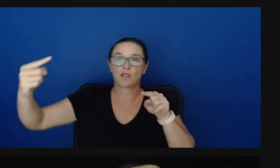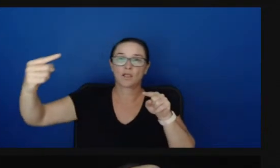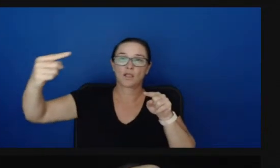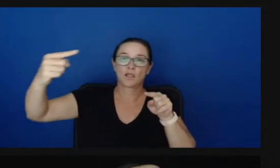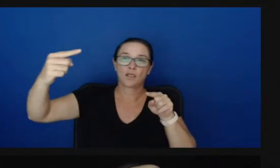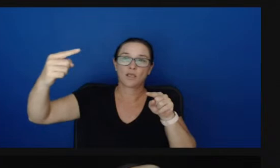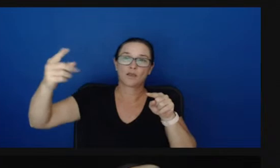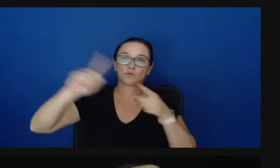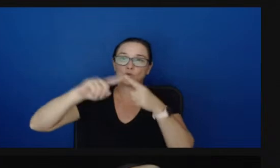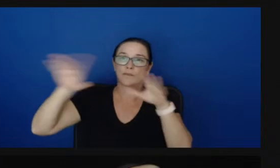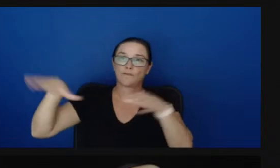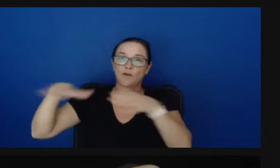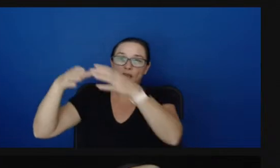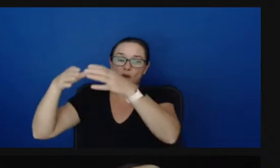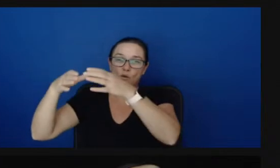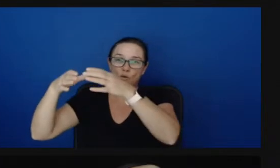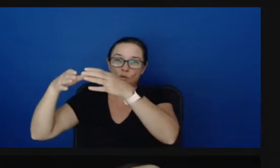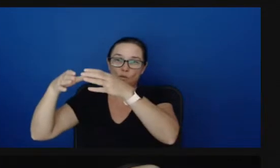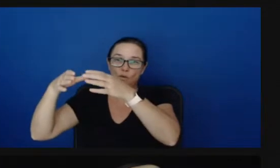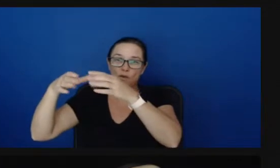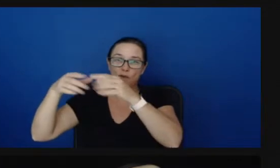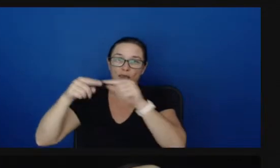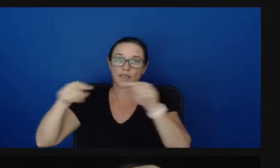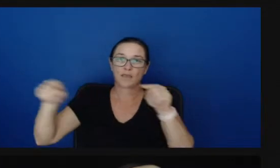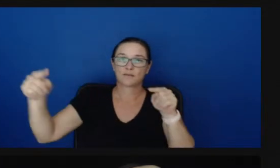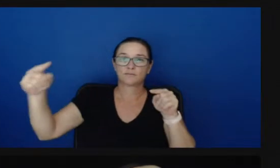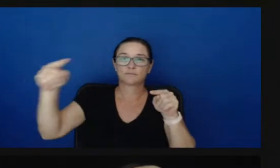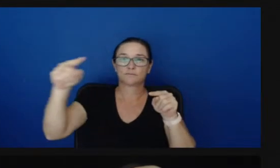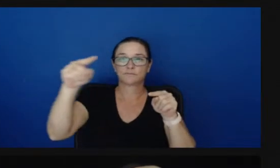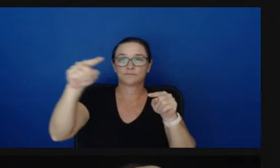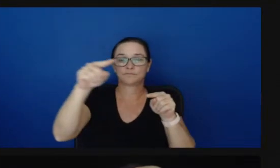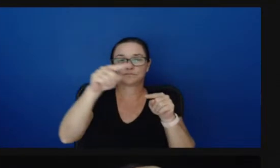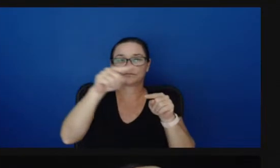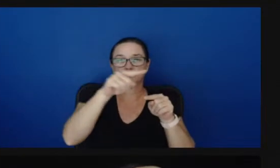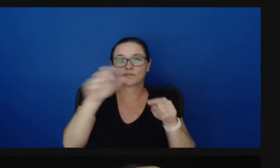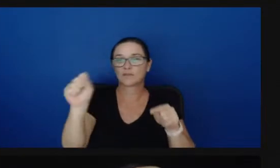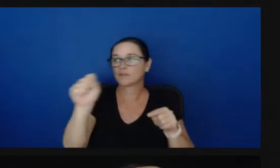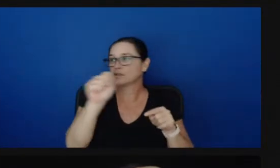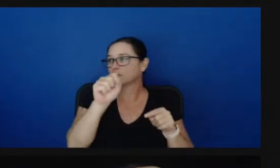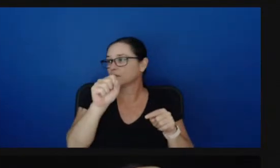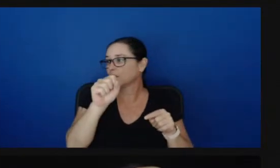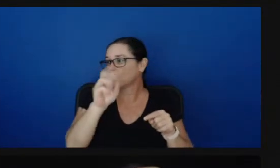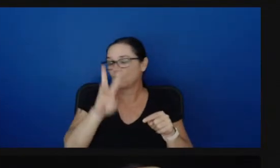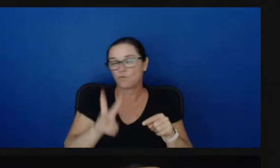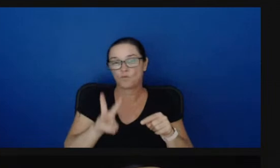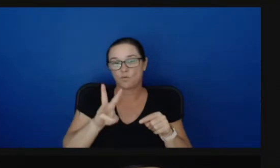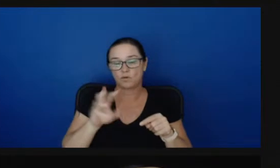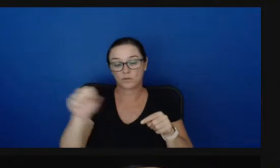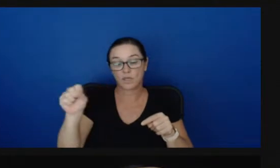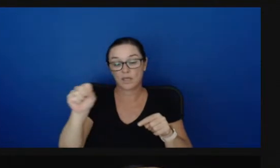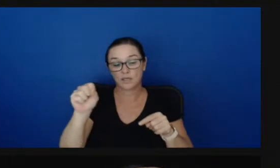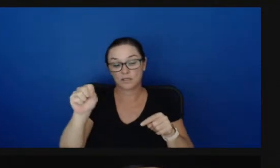And then Southwest Rift back that way.